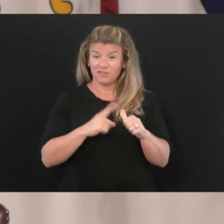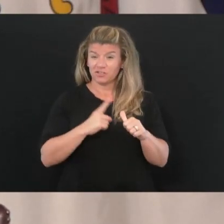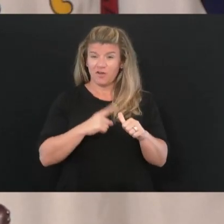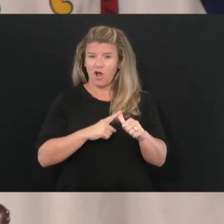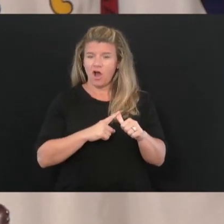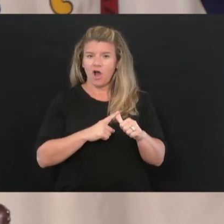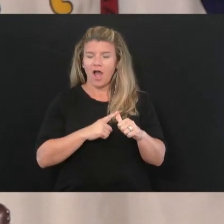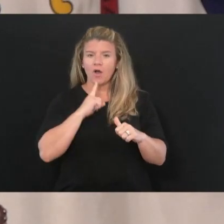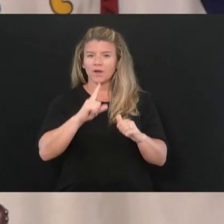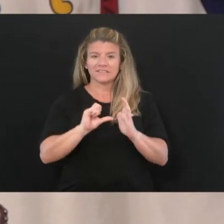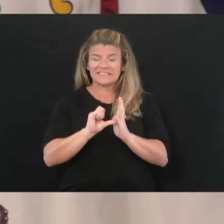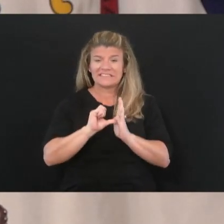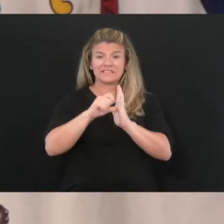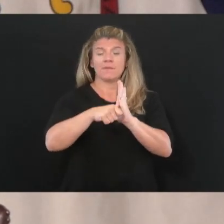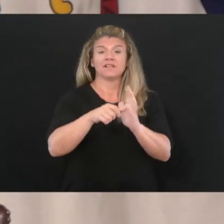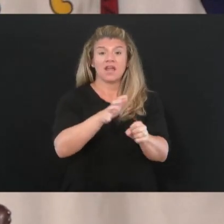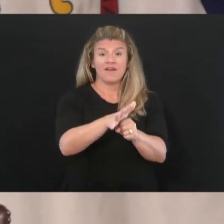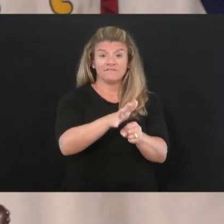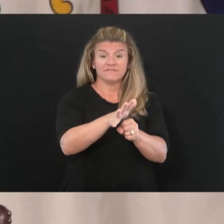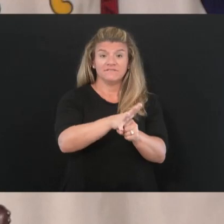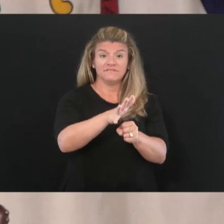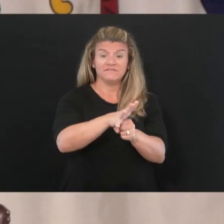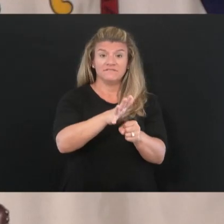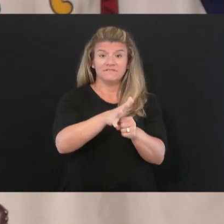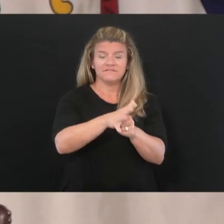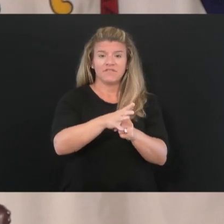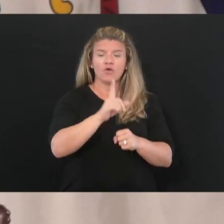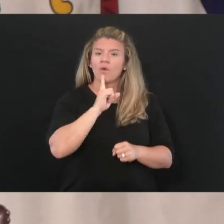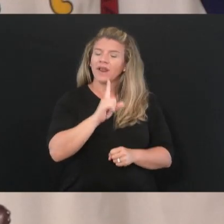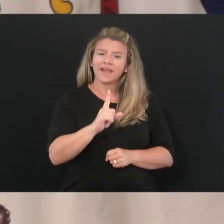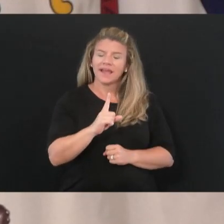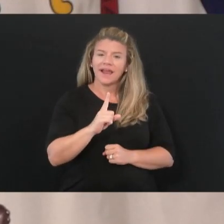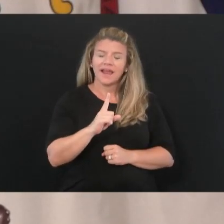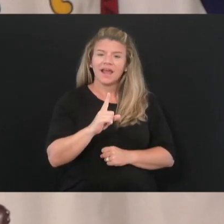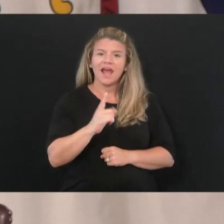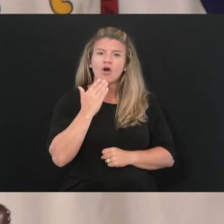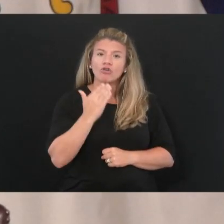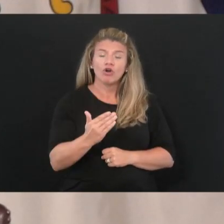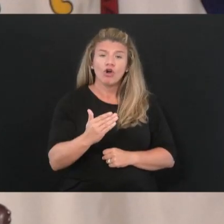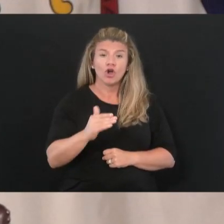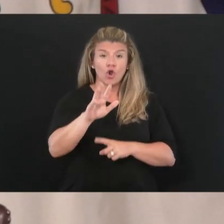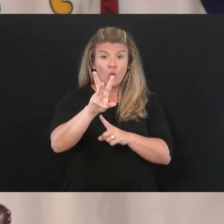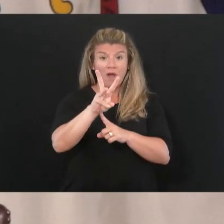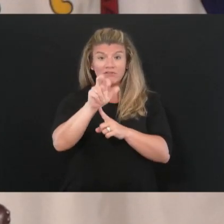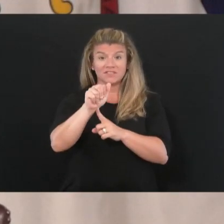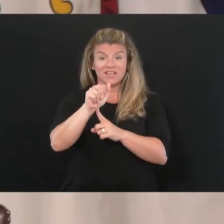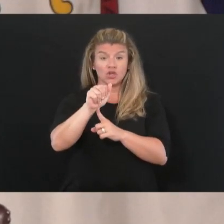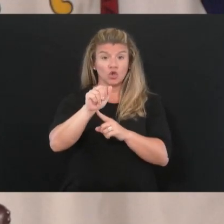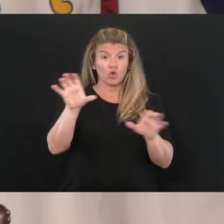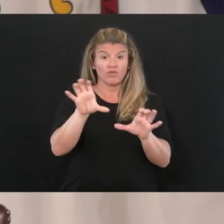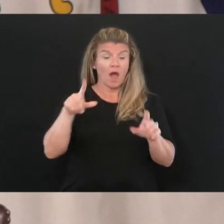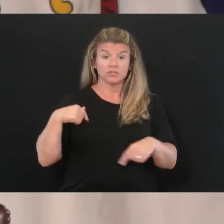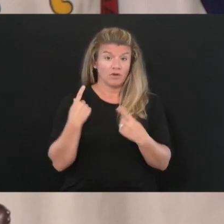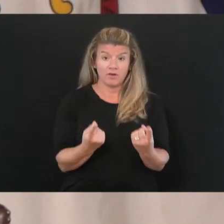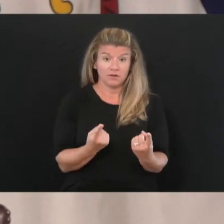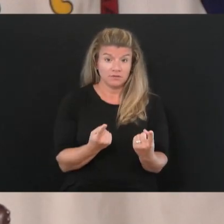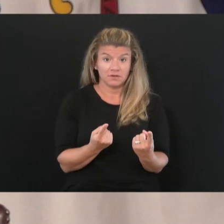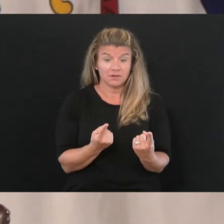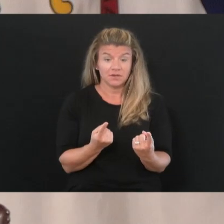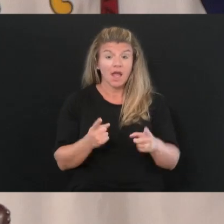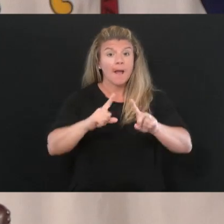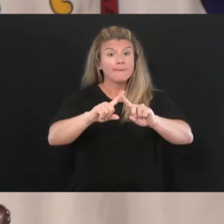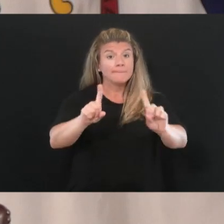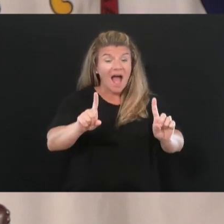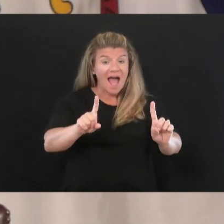enough the fact that just how good West Virginia you've done. But at the